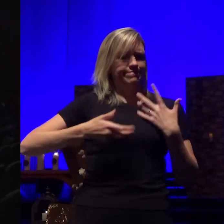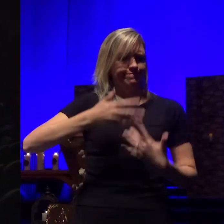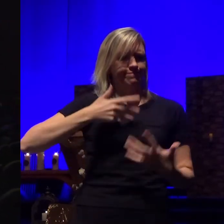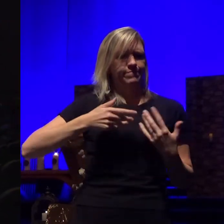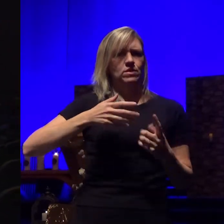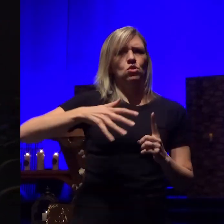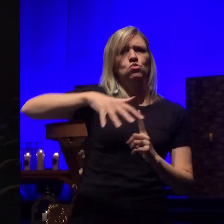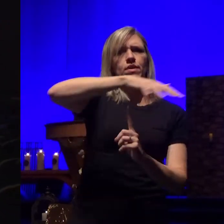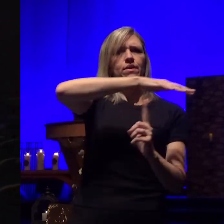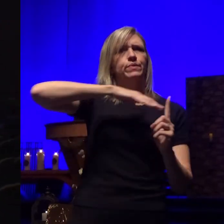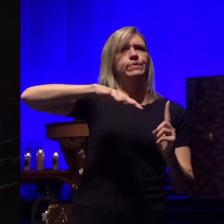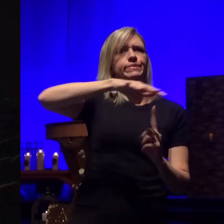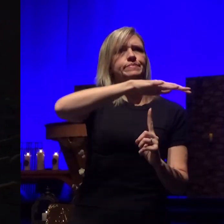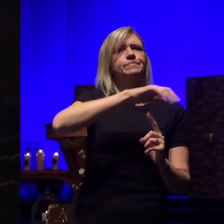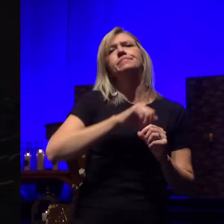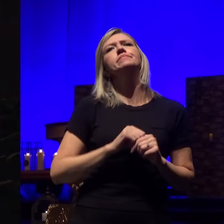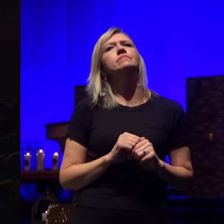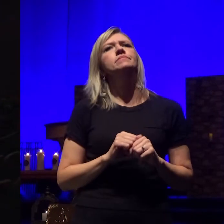around us.